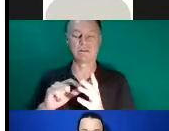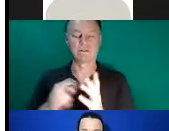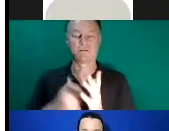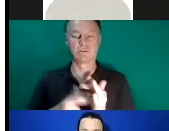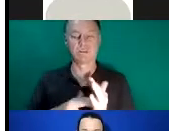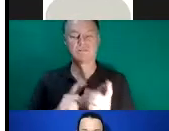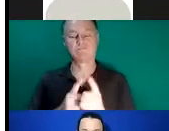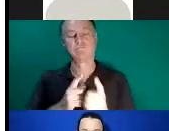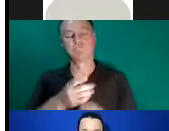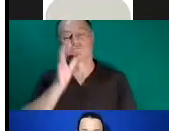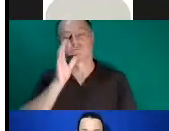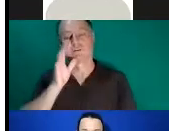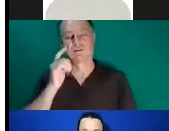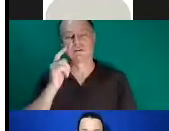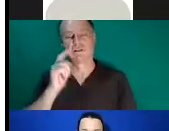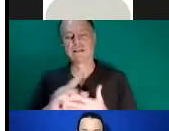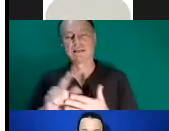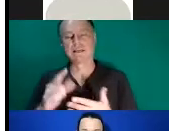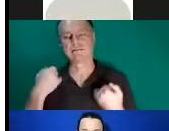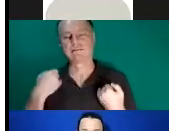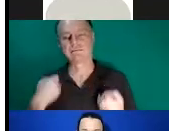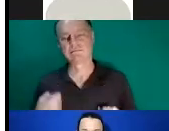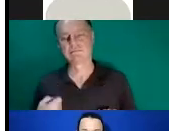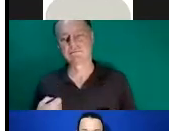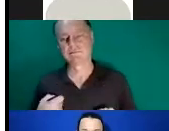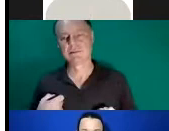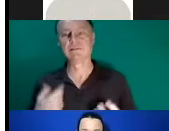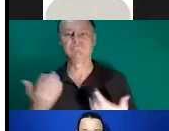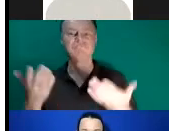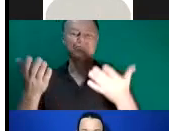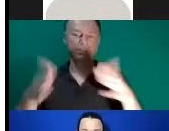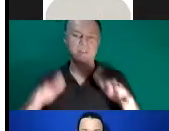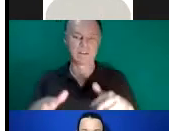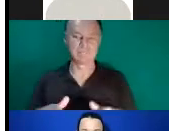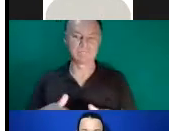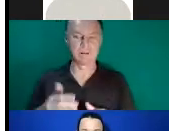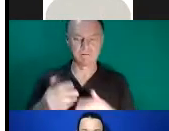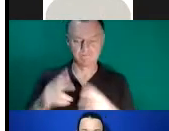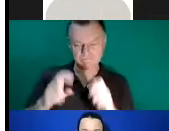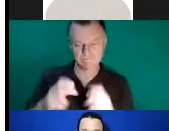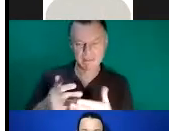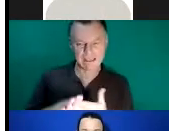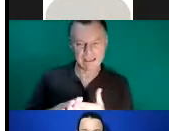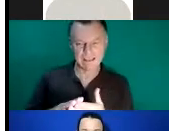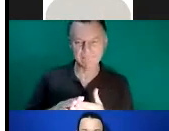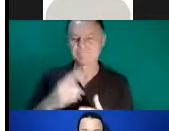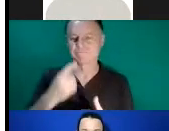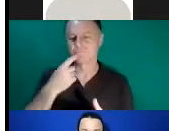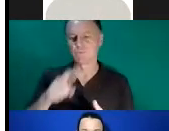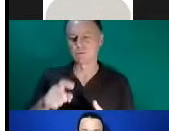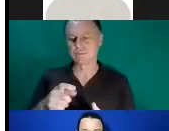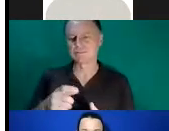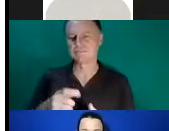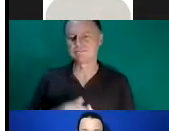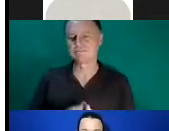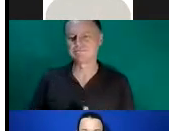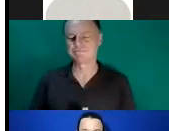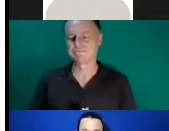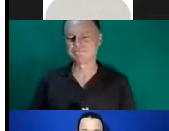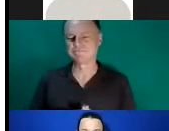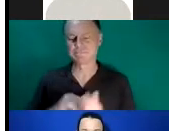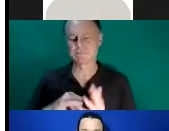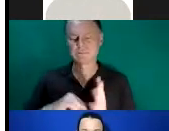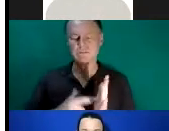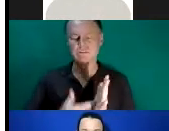up severely ill and later died. Cause of death was strychnine poisoning. A few